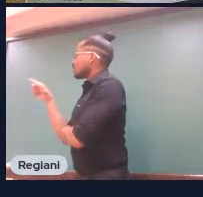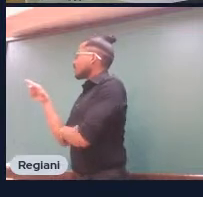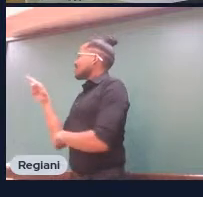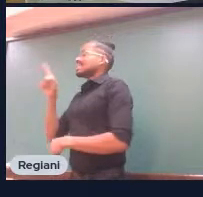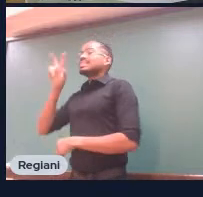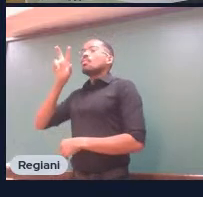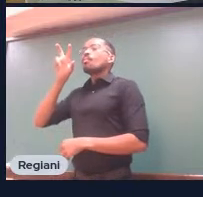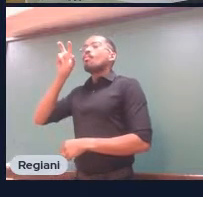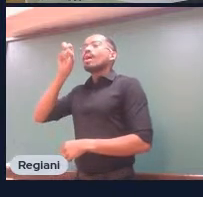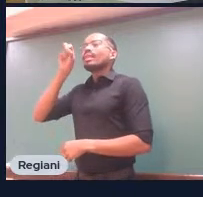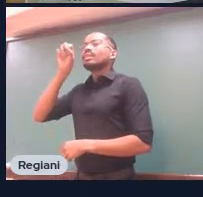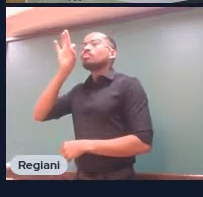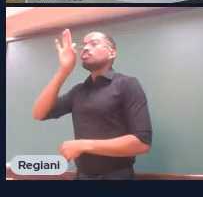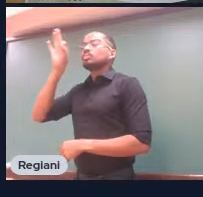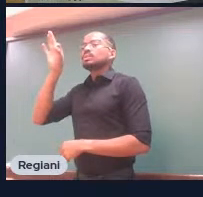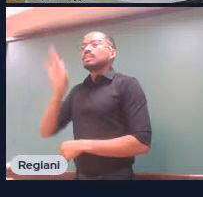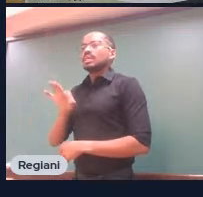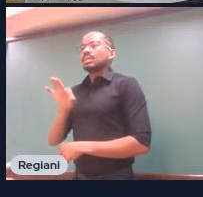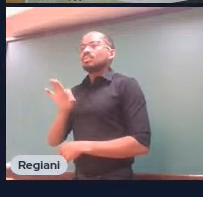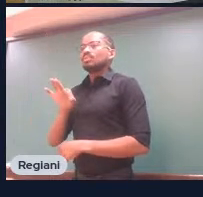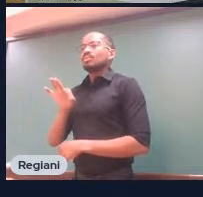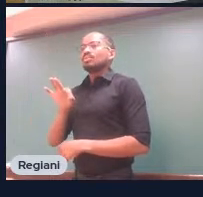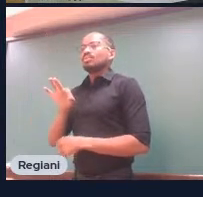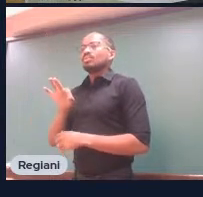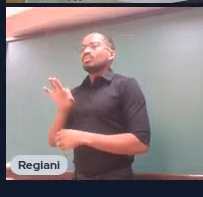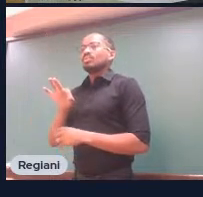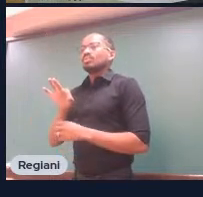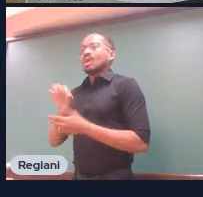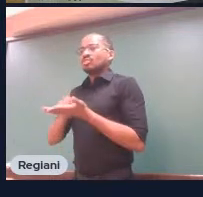write is never cited.